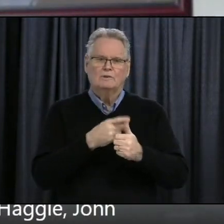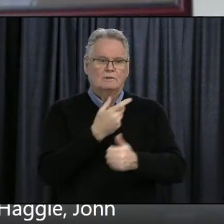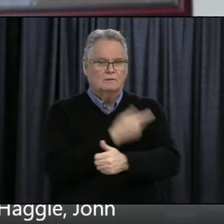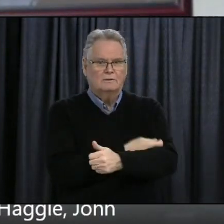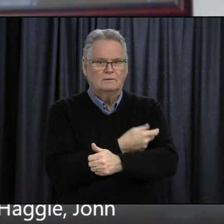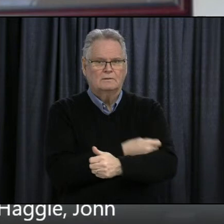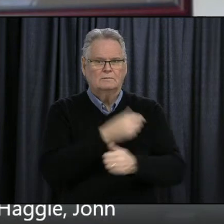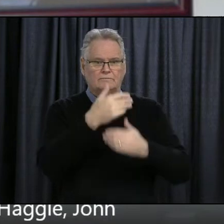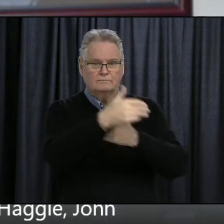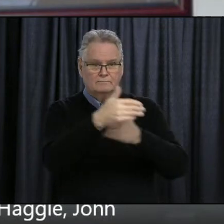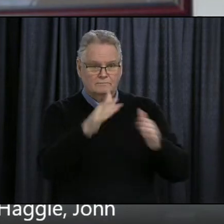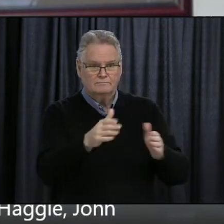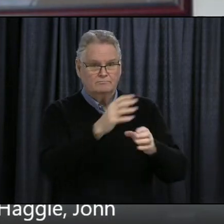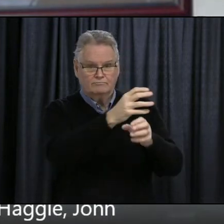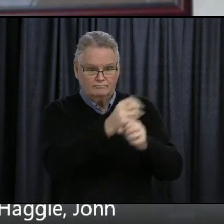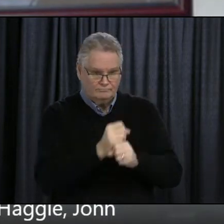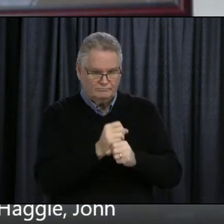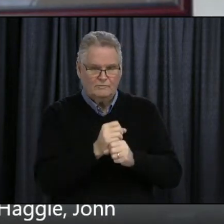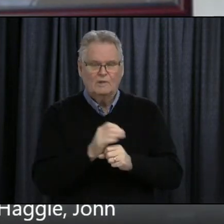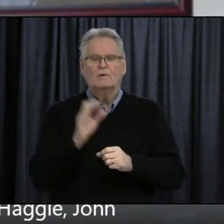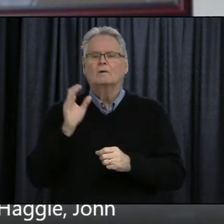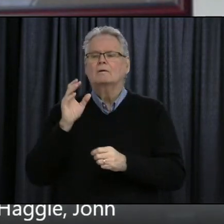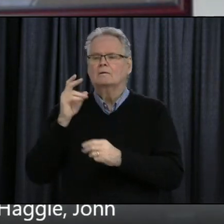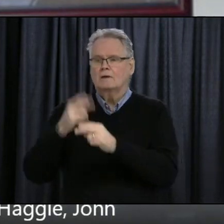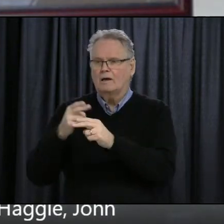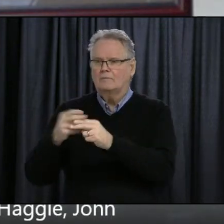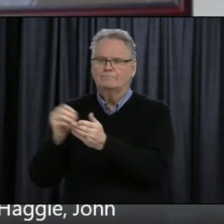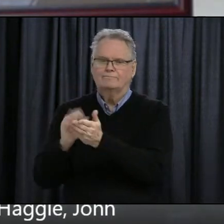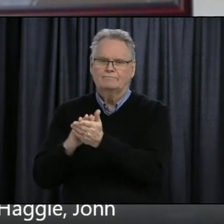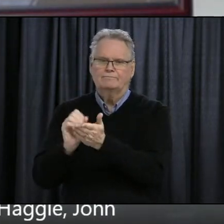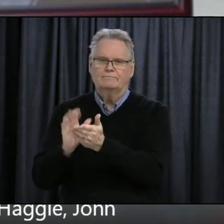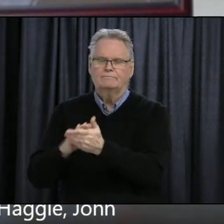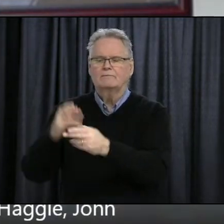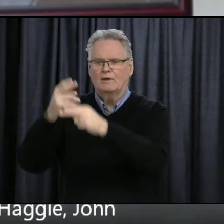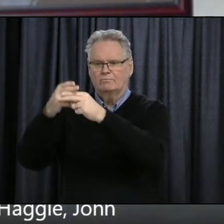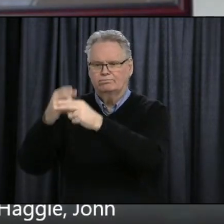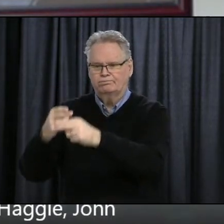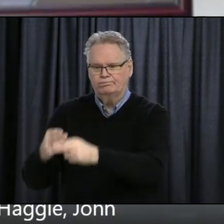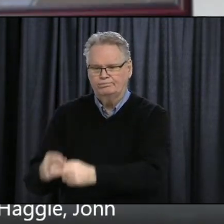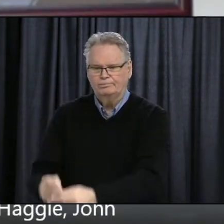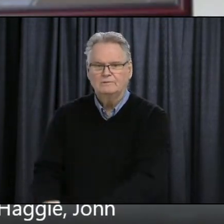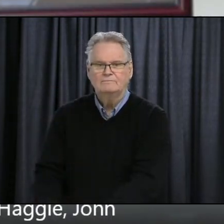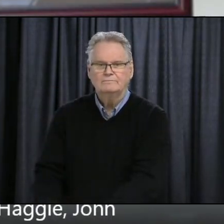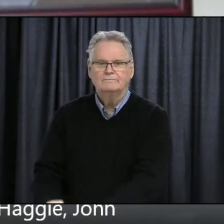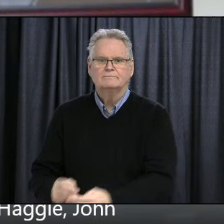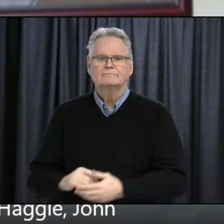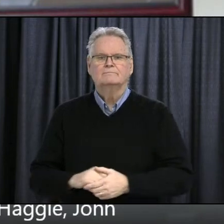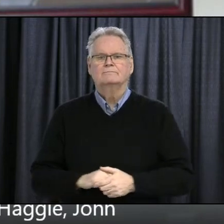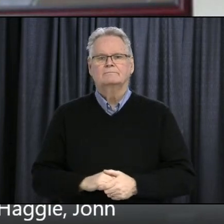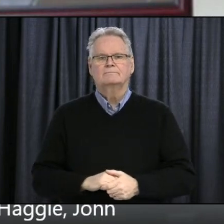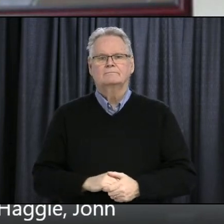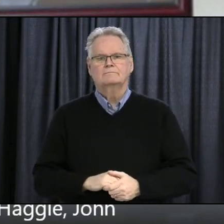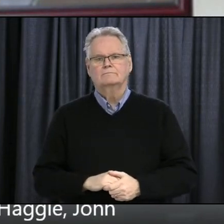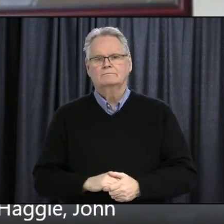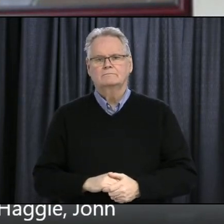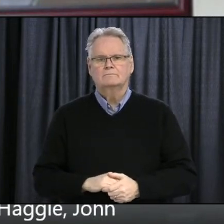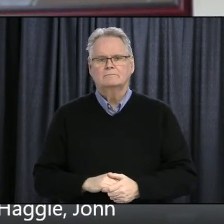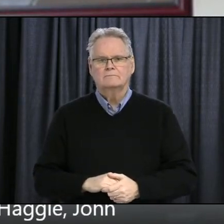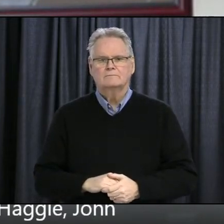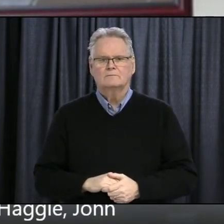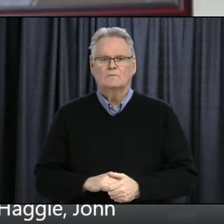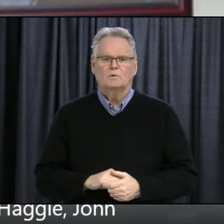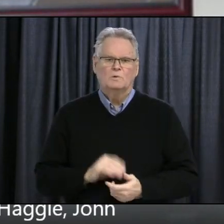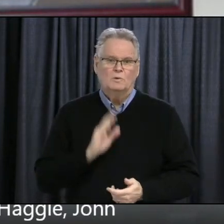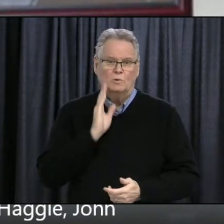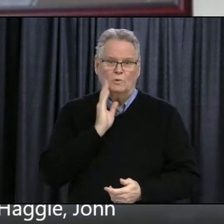or nasty category before we can move to the other. As the summer comes and spring leaves